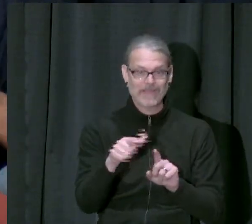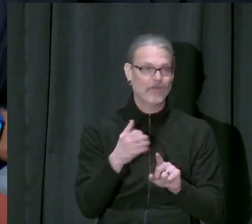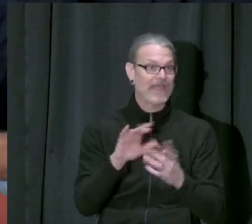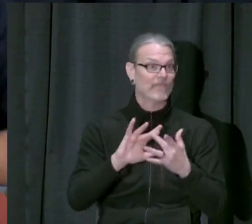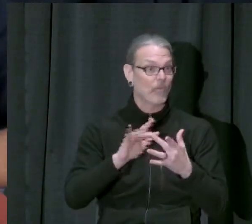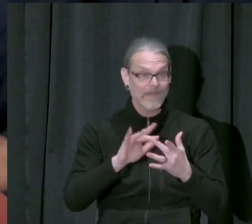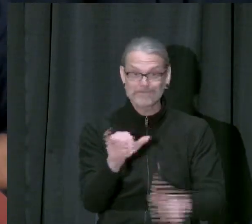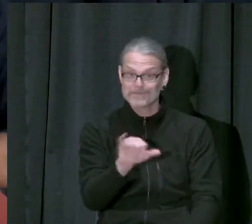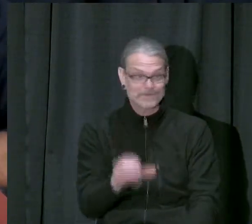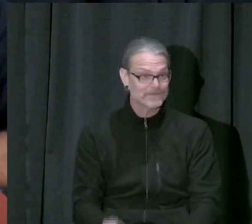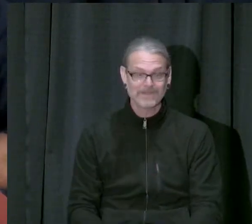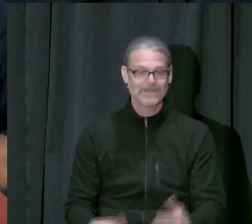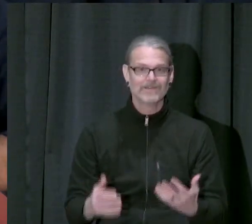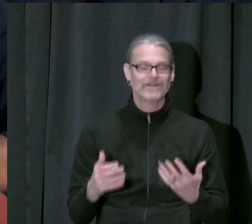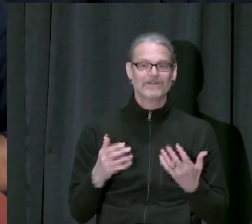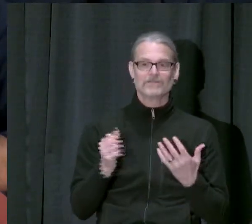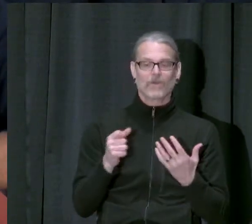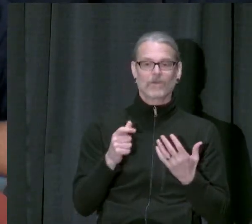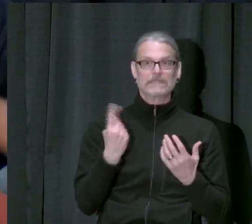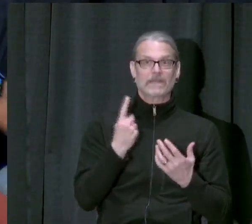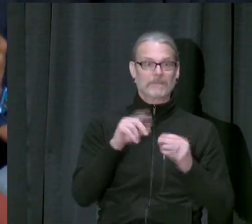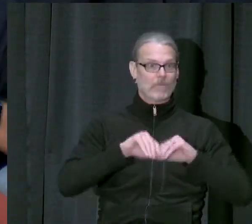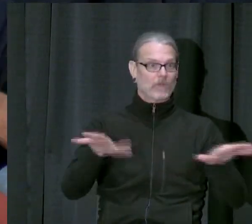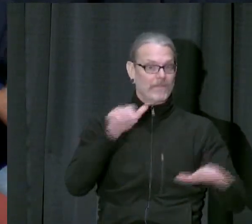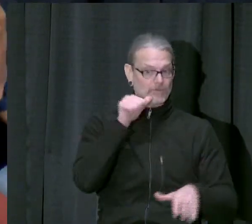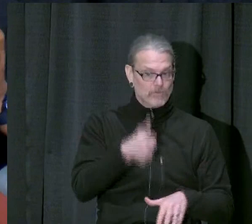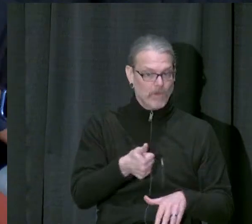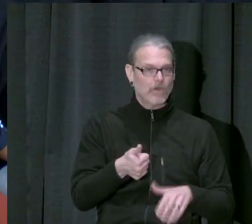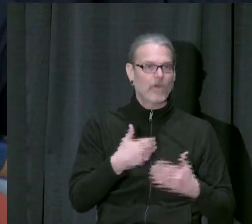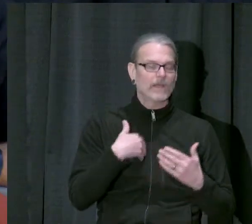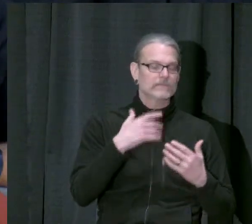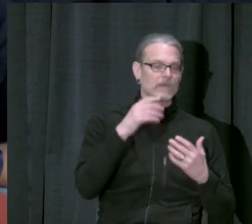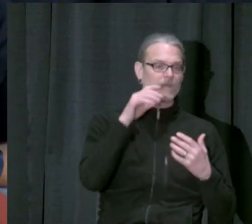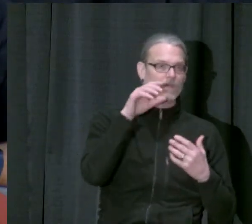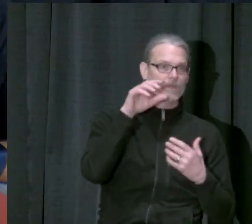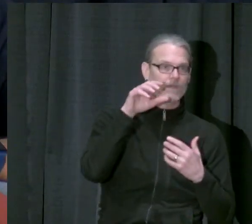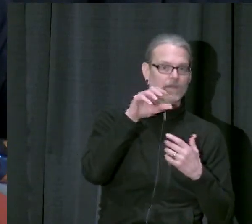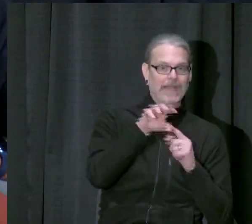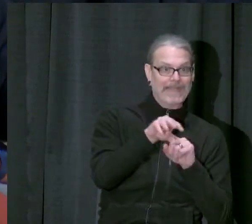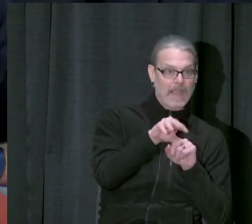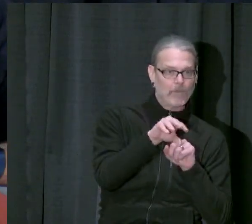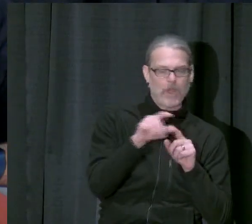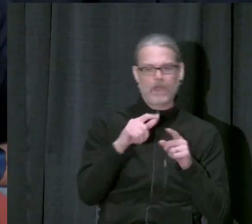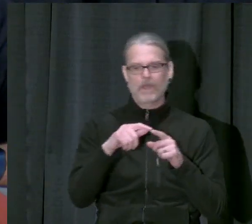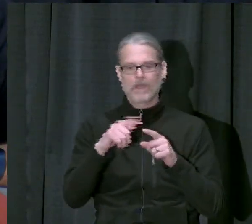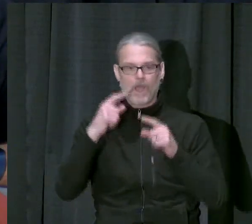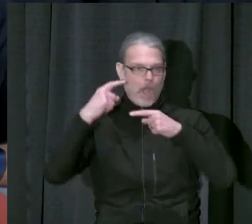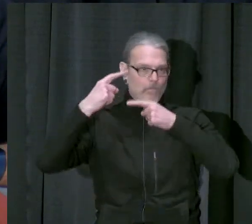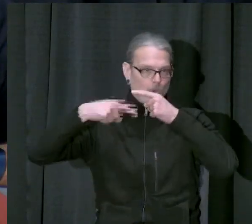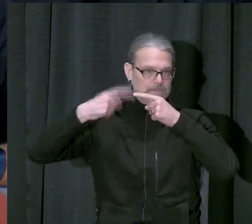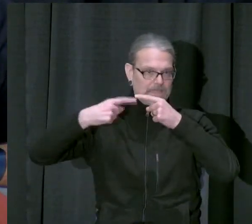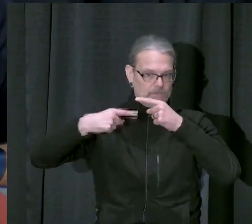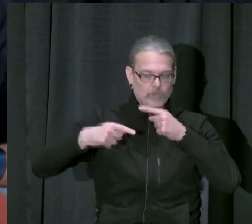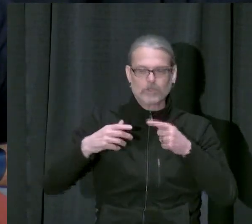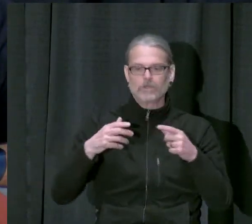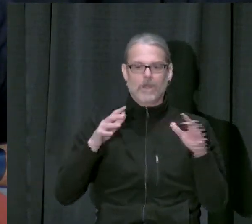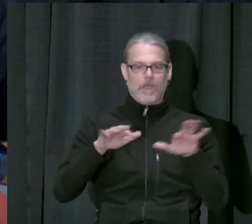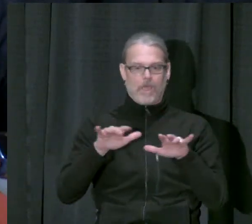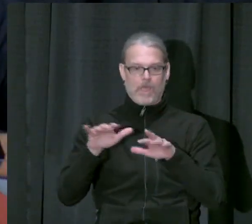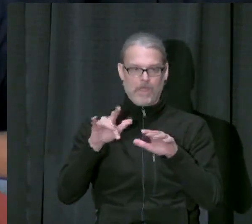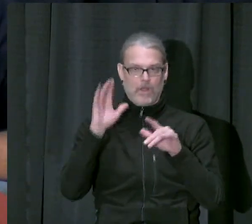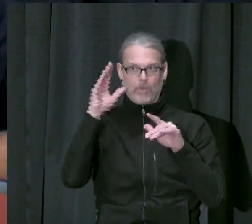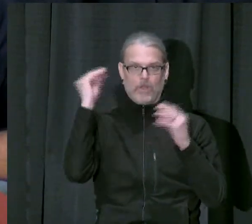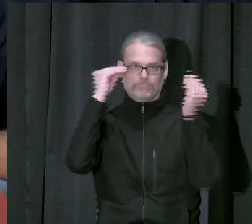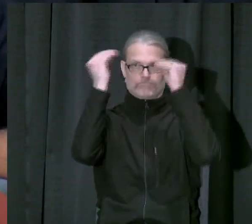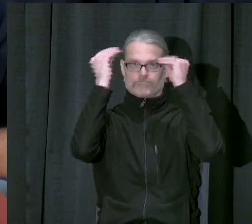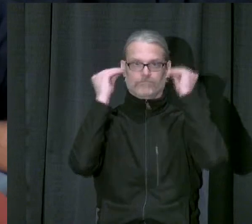whatever platform that comes out tomorrow that has a camera and a microphone and a powerful enough processor, we're going to be on there, and we're going to give people the